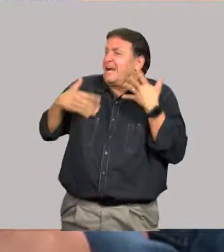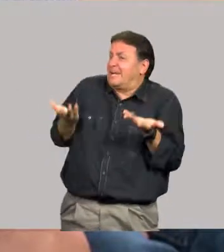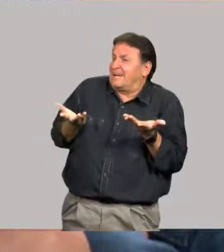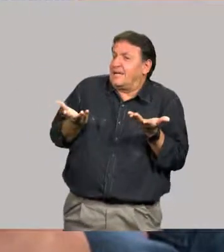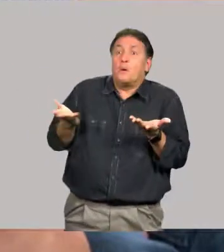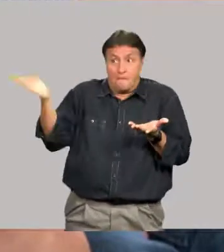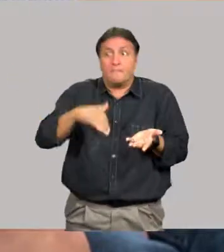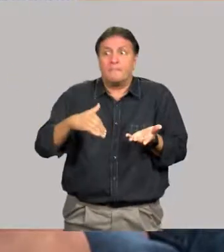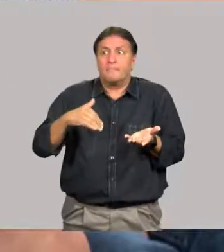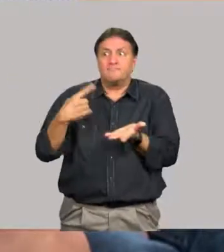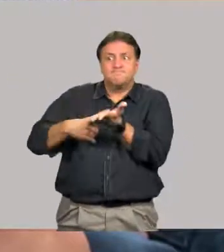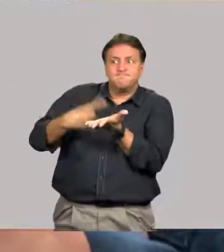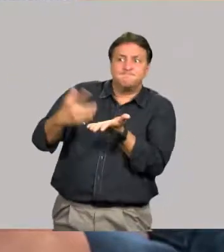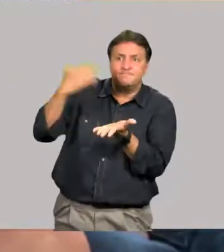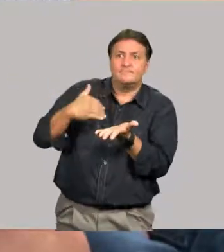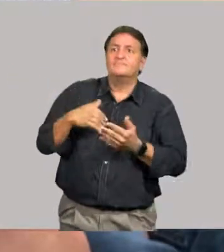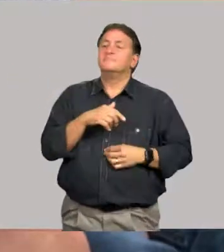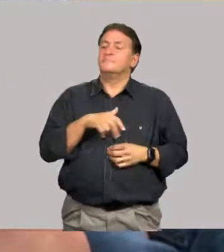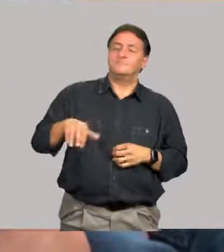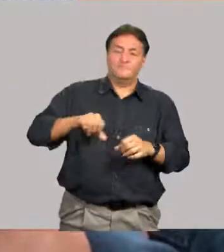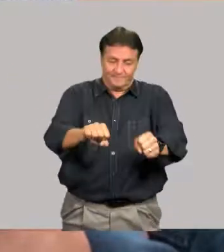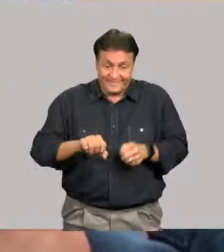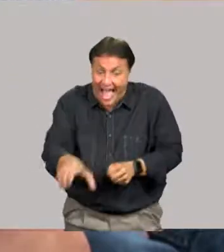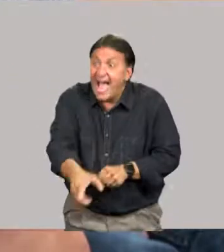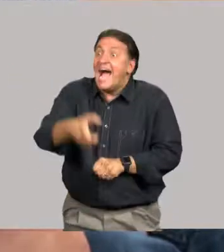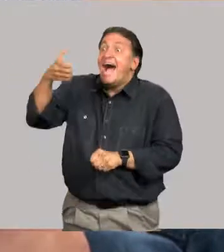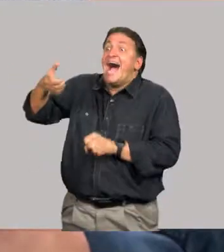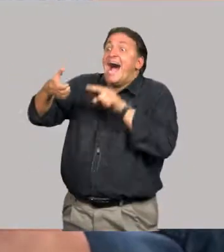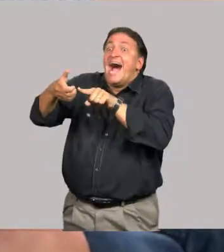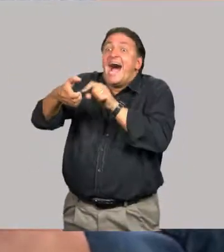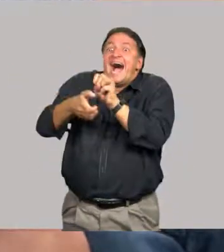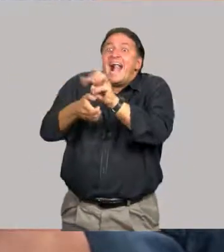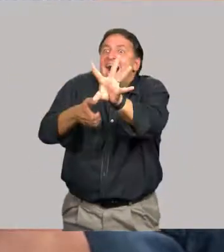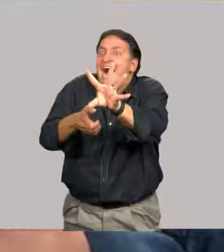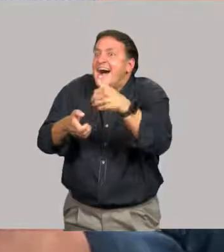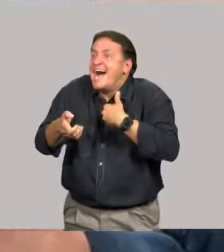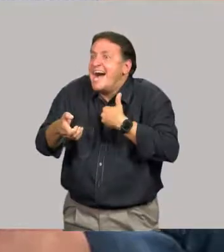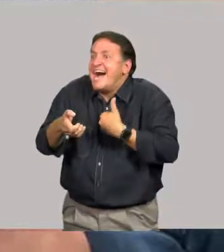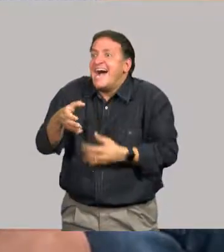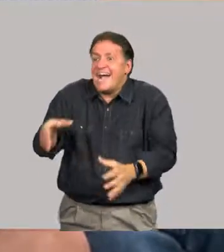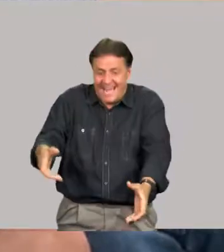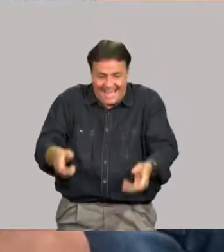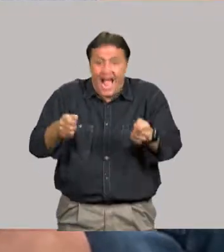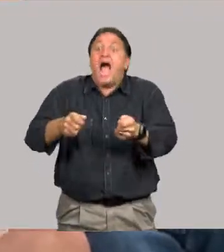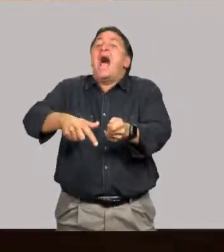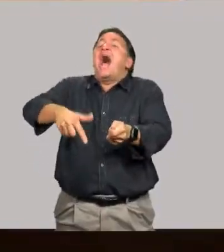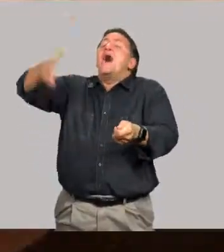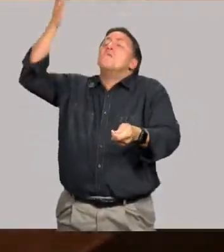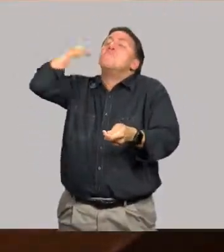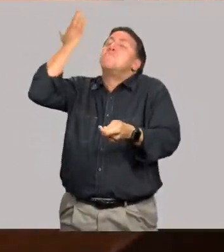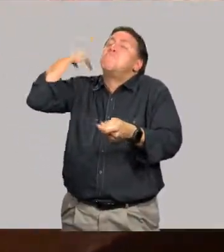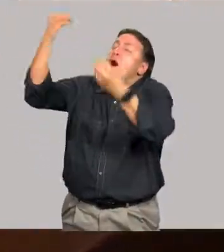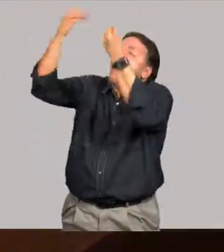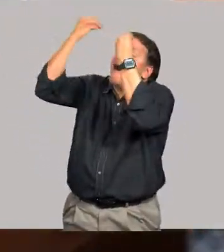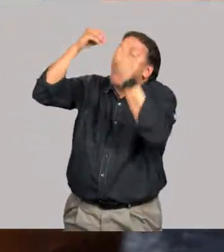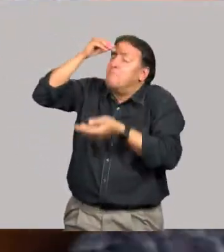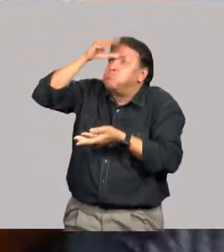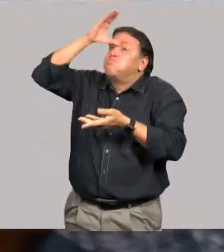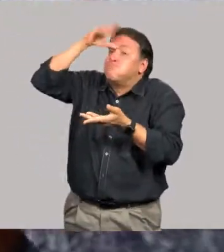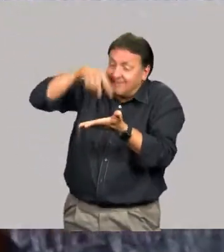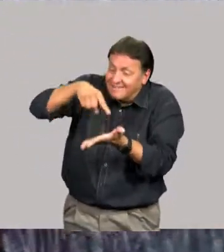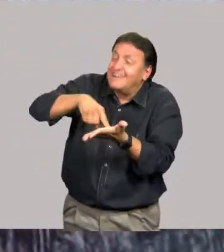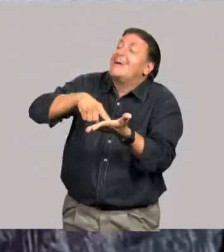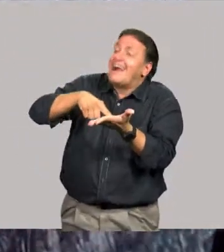I don't want to go through that again. Let's figure out what we need to do to get prepared. Yeah, I've got a flashlight in the kitchen drawer. I'll go grab it. Ah, here's